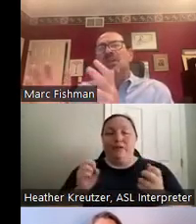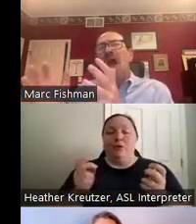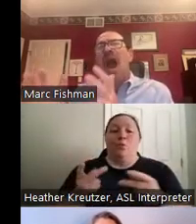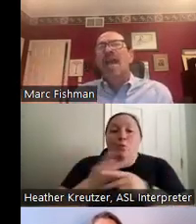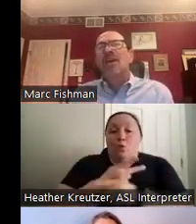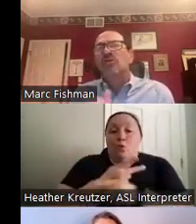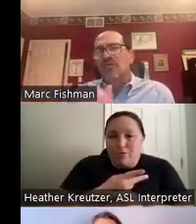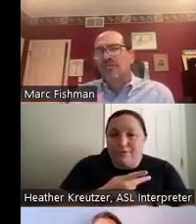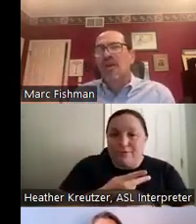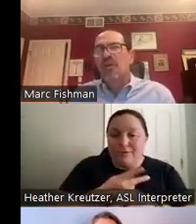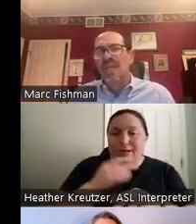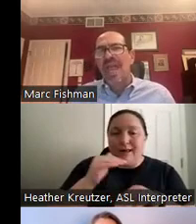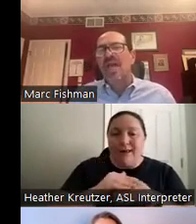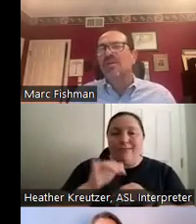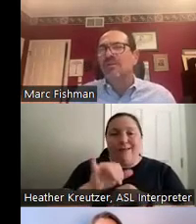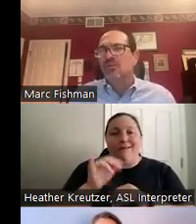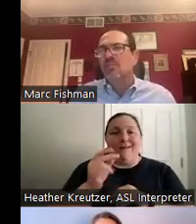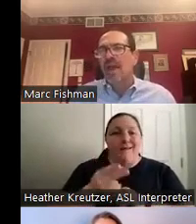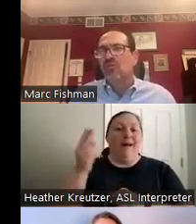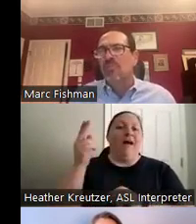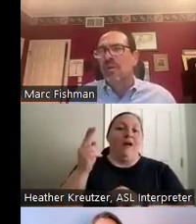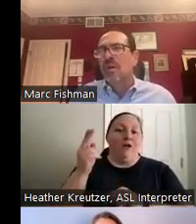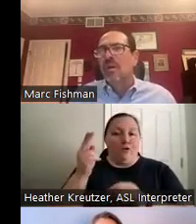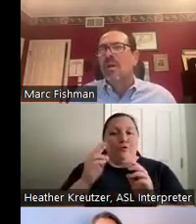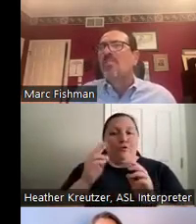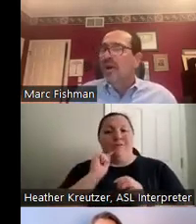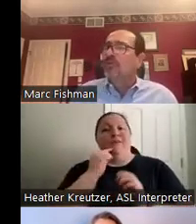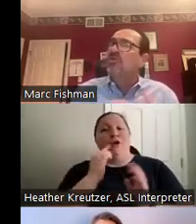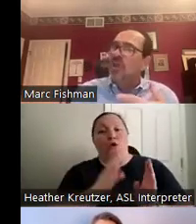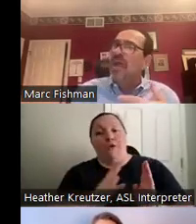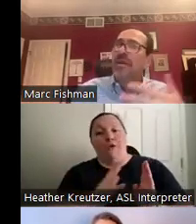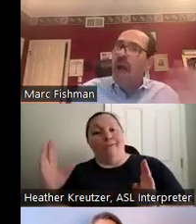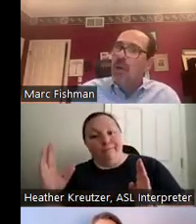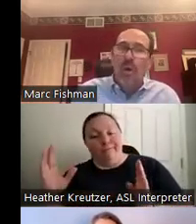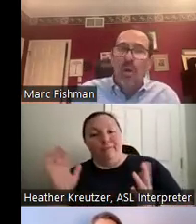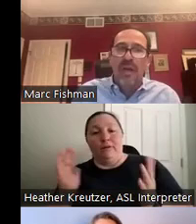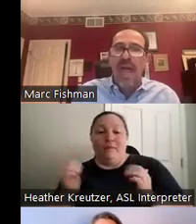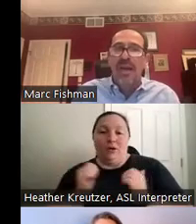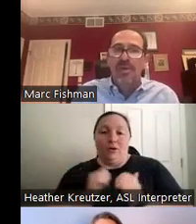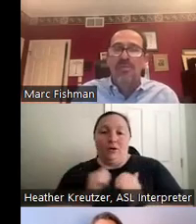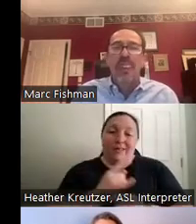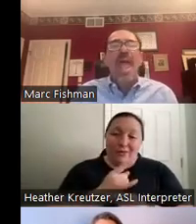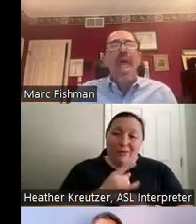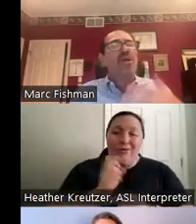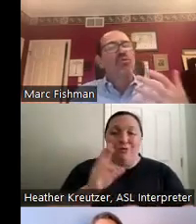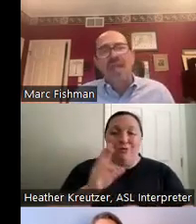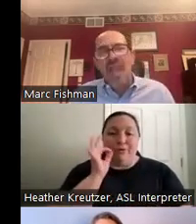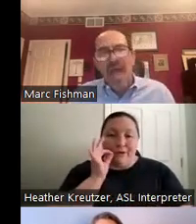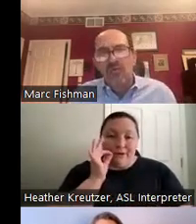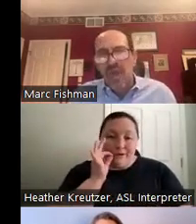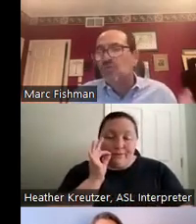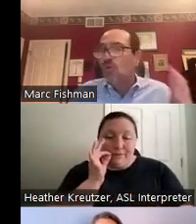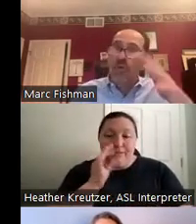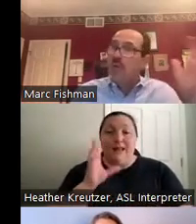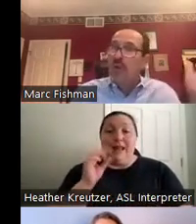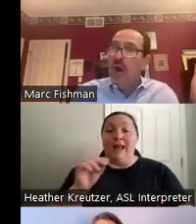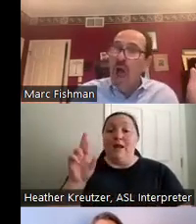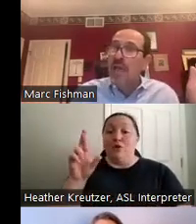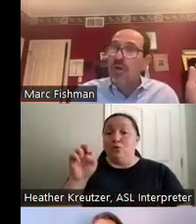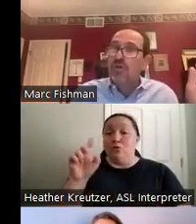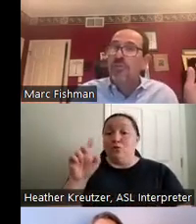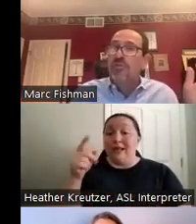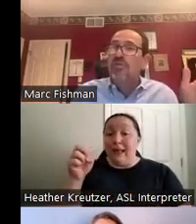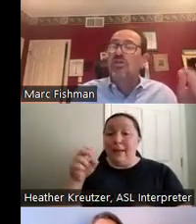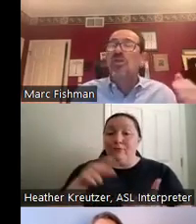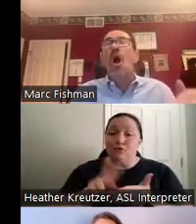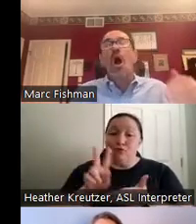at the higher severity end of the spectrum compared to, say, alcohol or cannabis. And relapse rates, although they're high